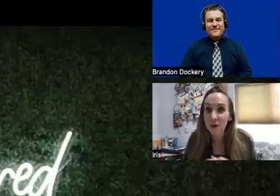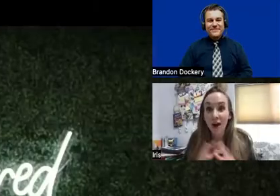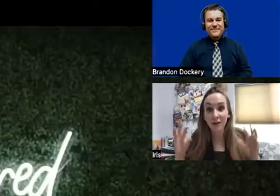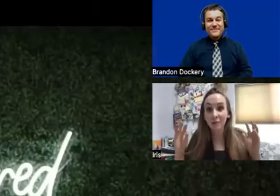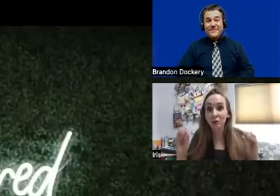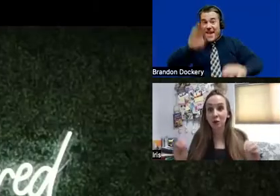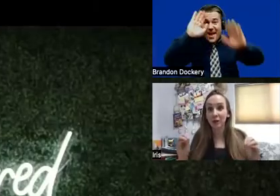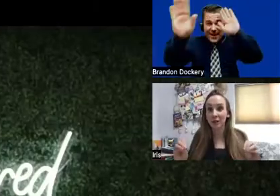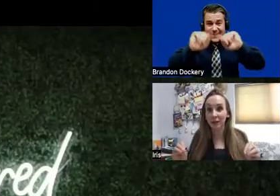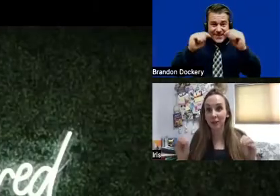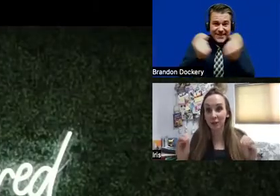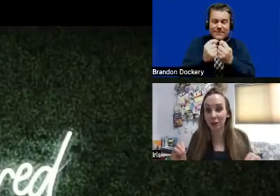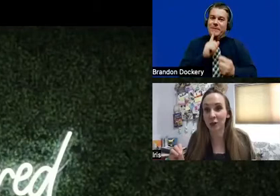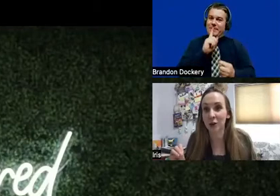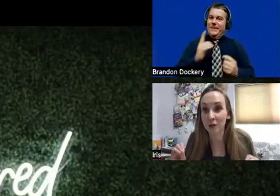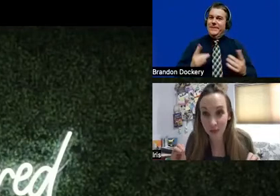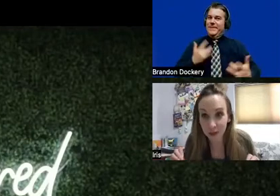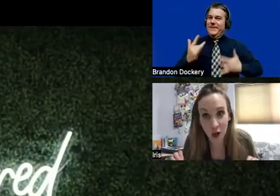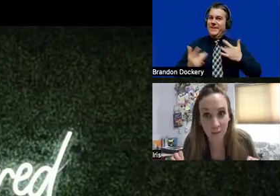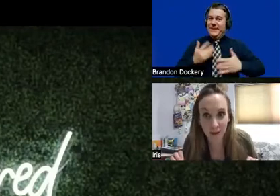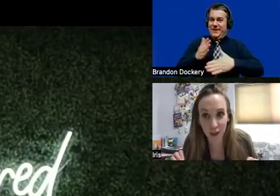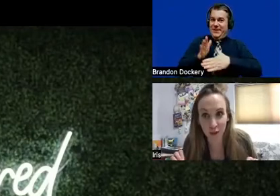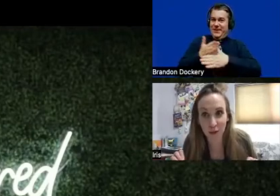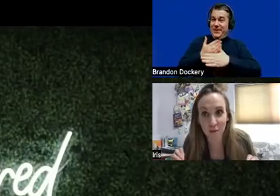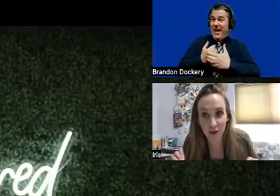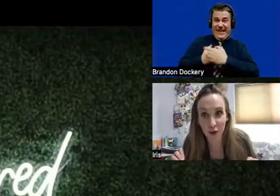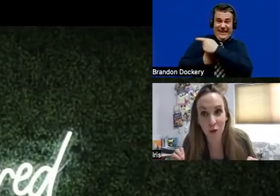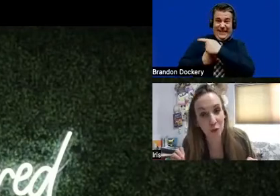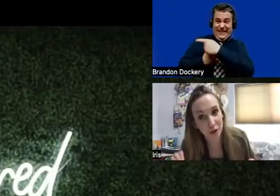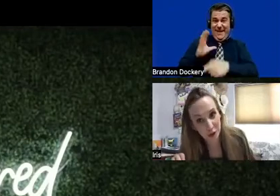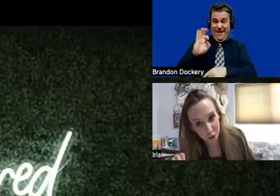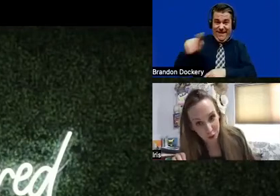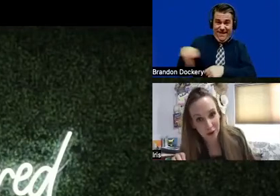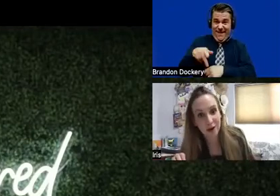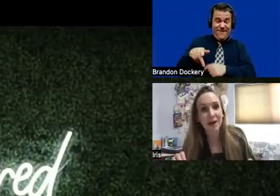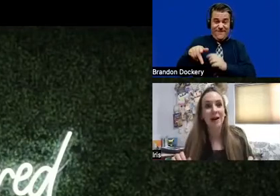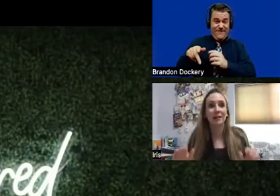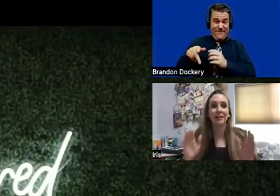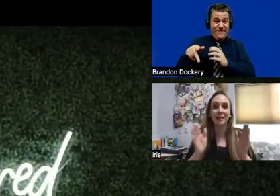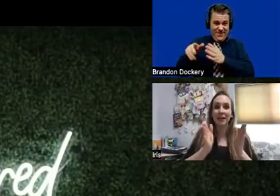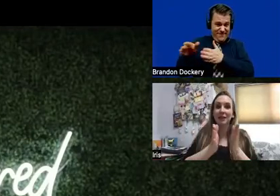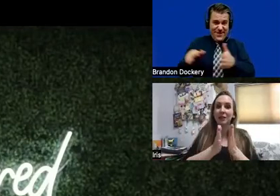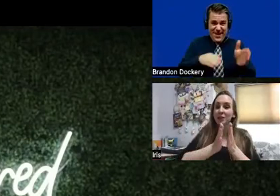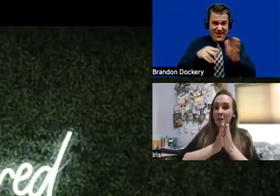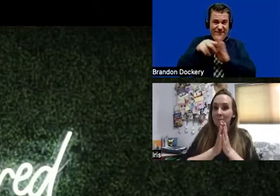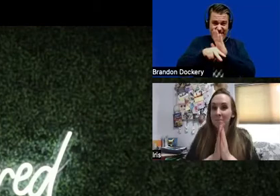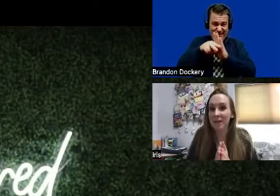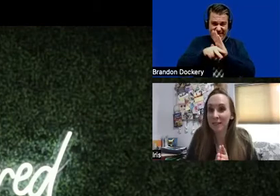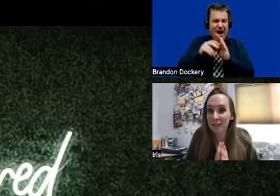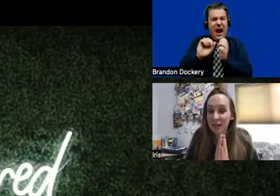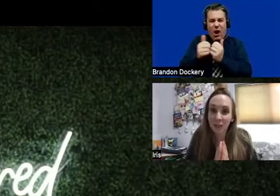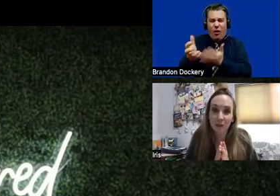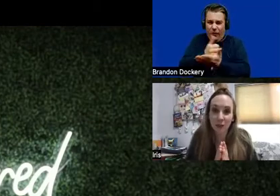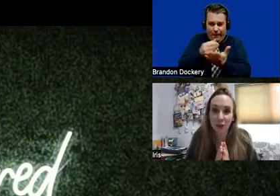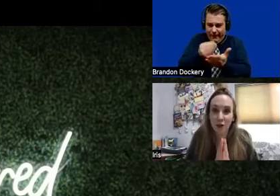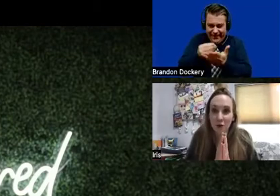Hey team, I am so excited to share this compensation video with you. This guy does an